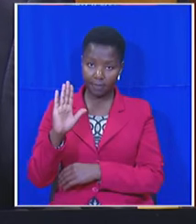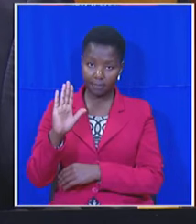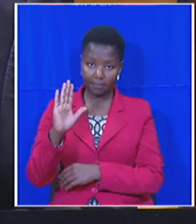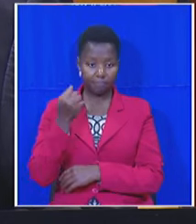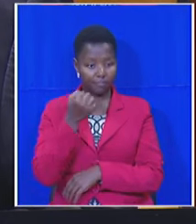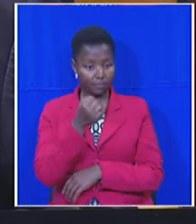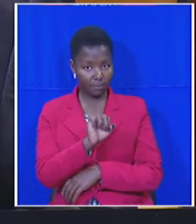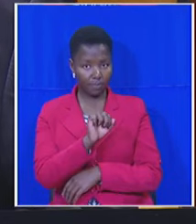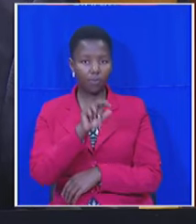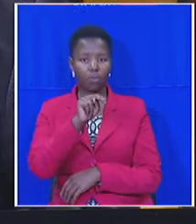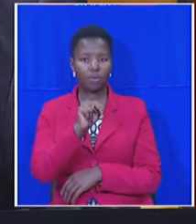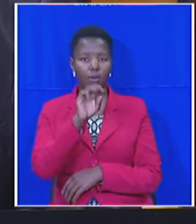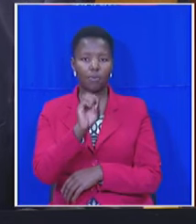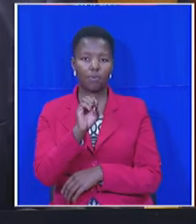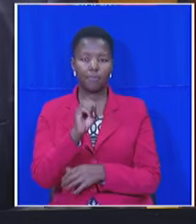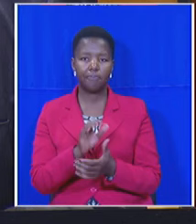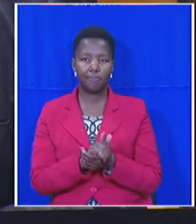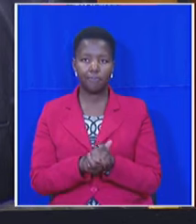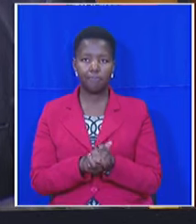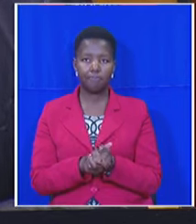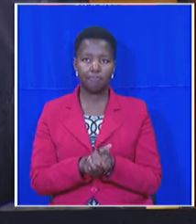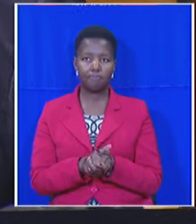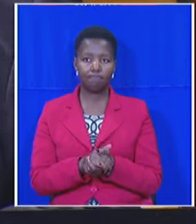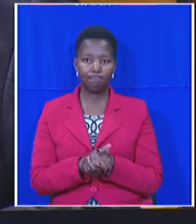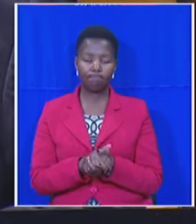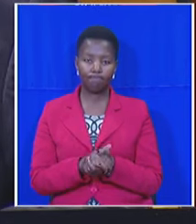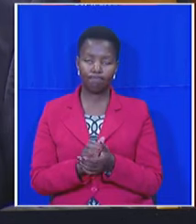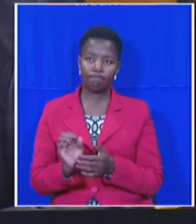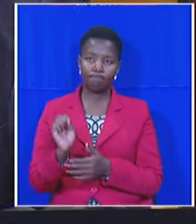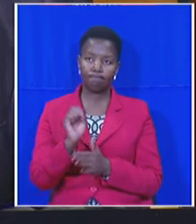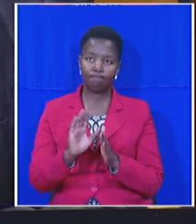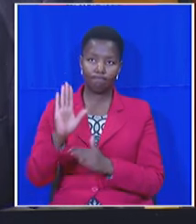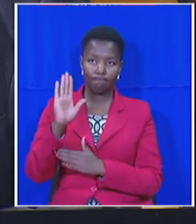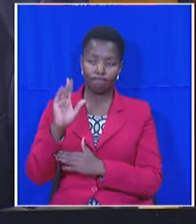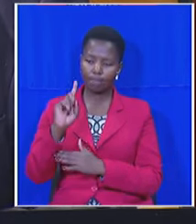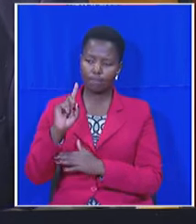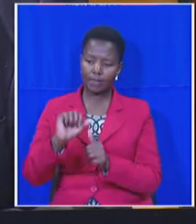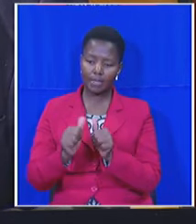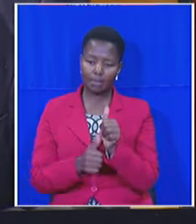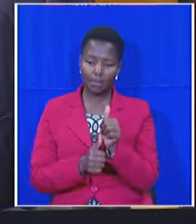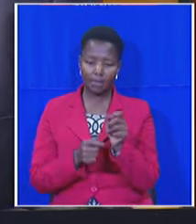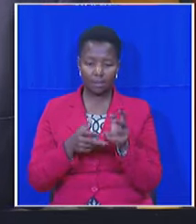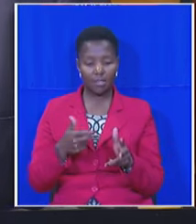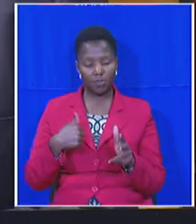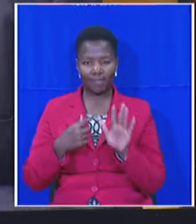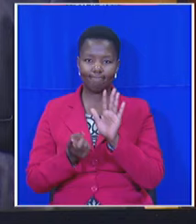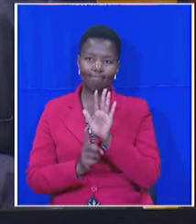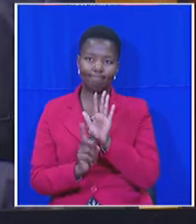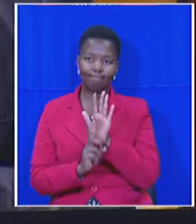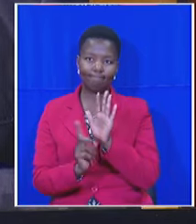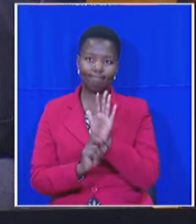Those against, no. I think the ayes have it. Deputy Speaker, the DA calls for division. Thank